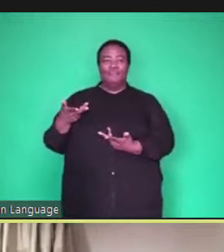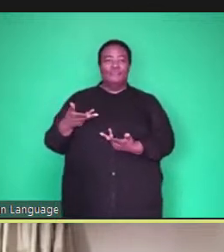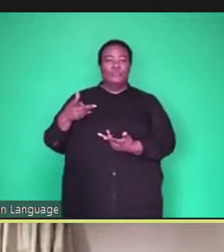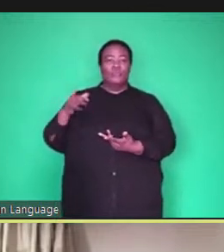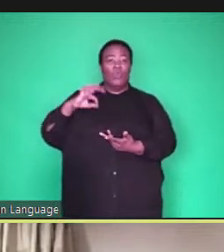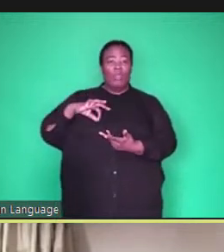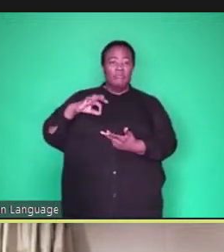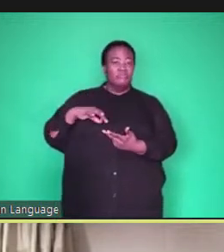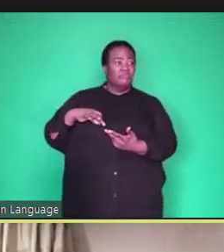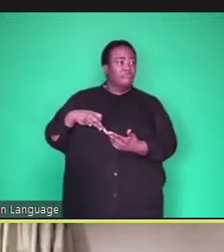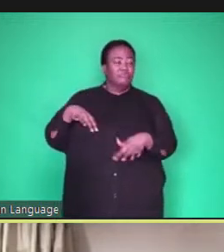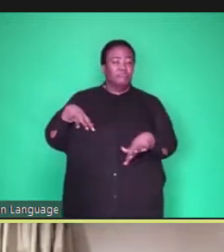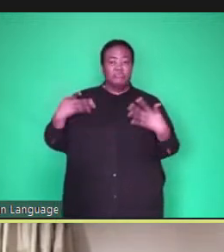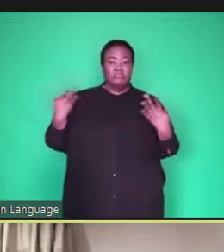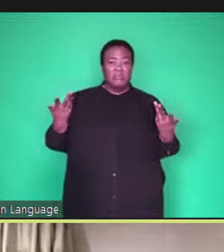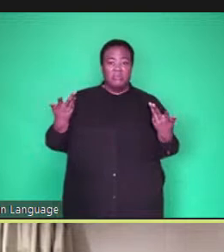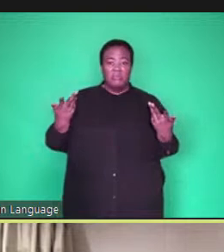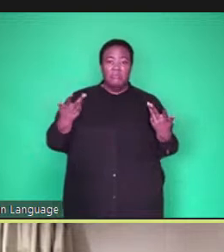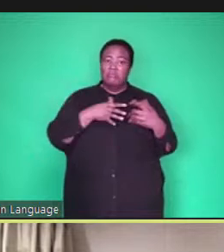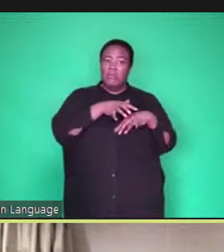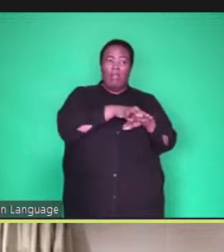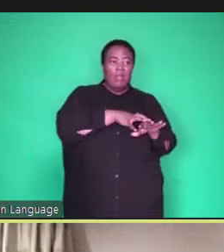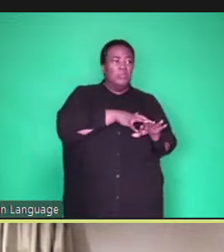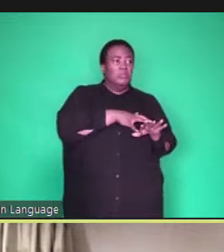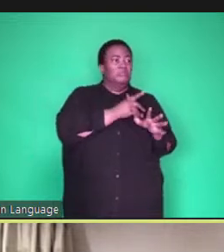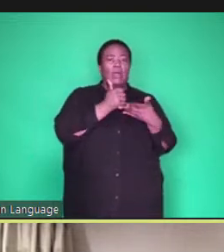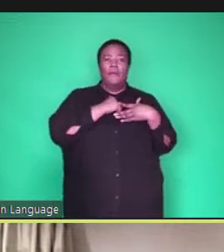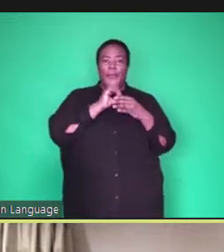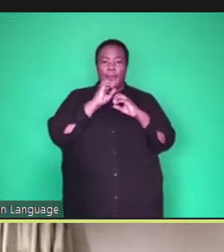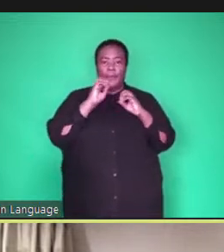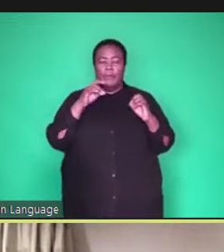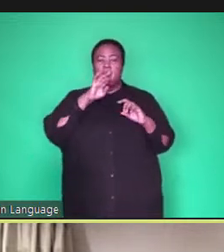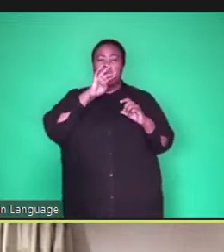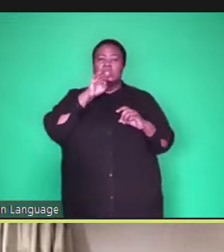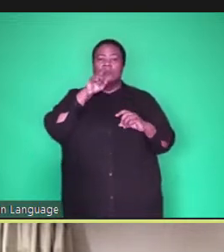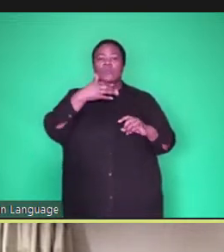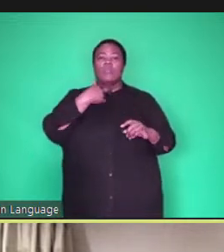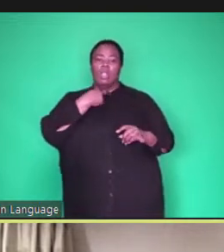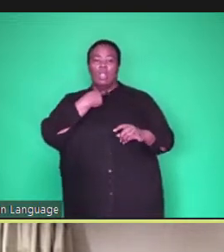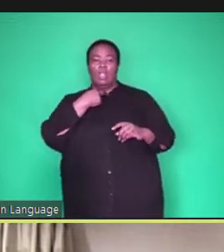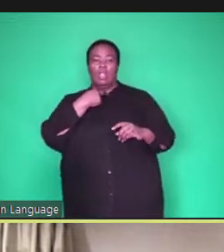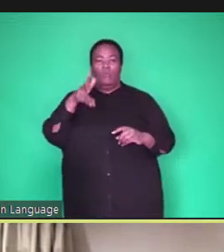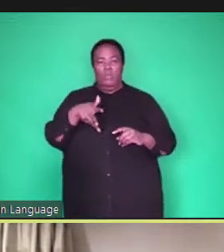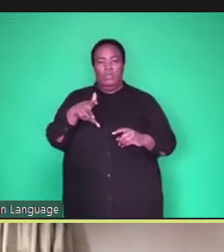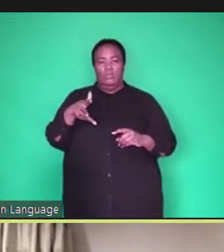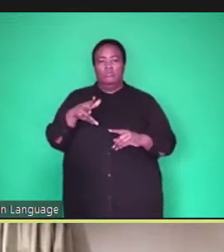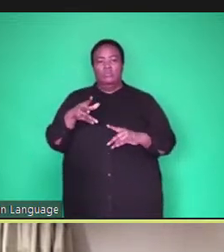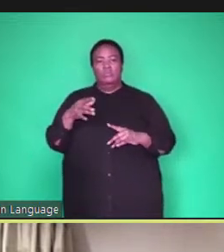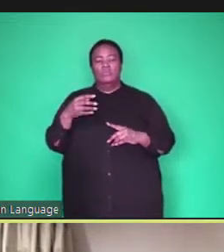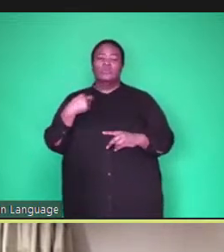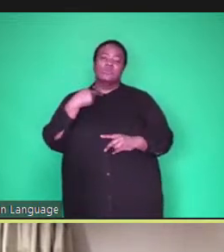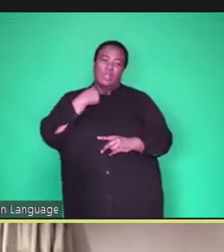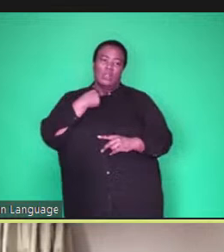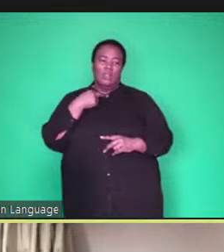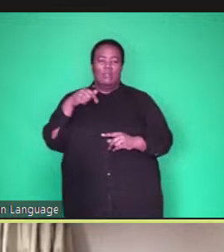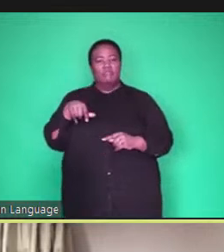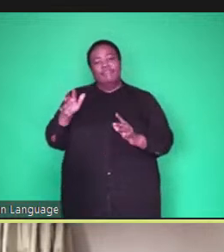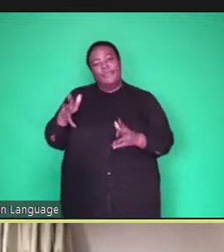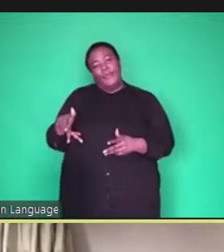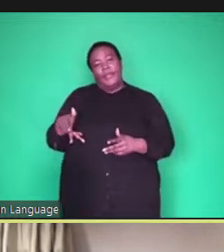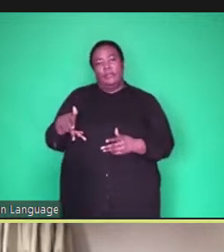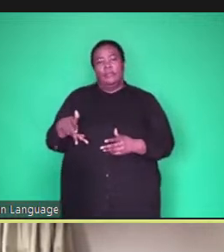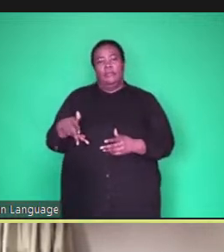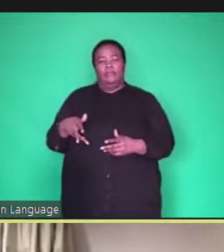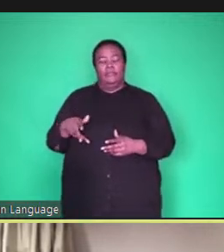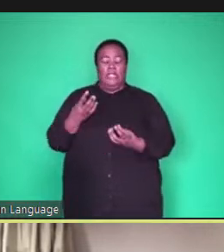agriculture, then this is going to trap you in your poverty. So you're more prone to getting stuck, and this is something that's often